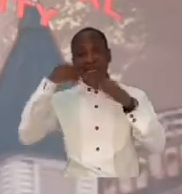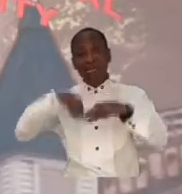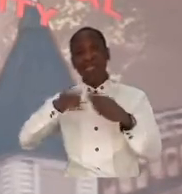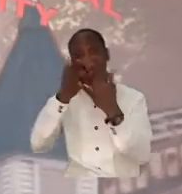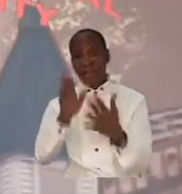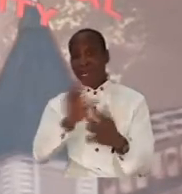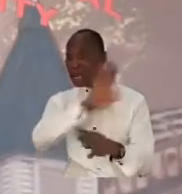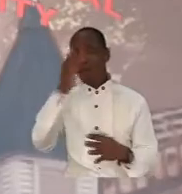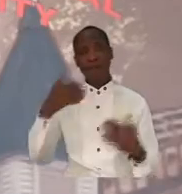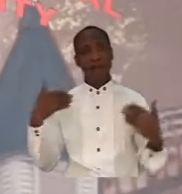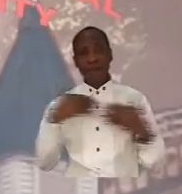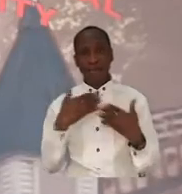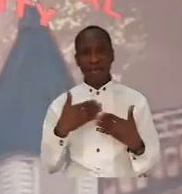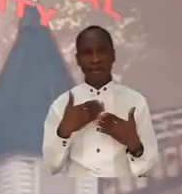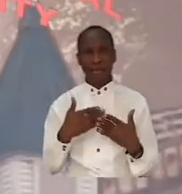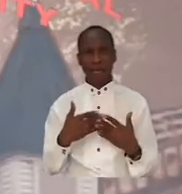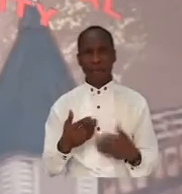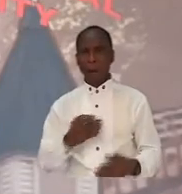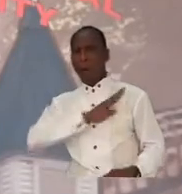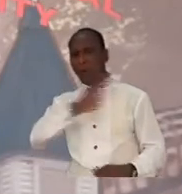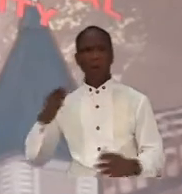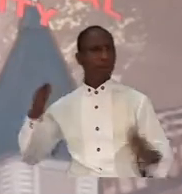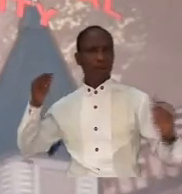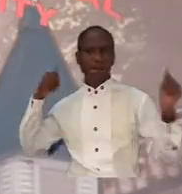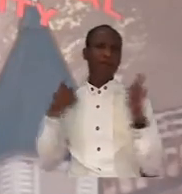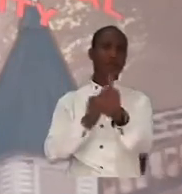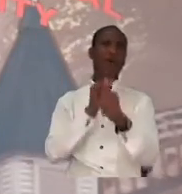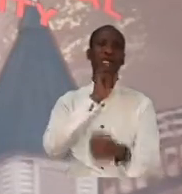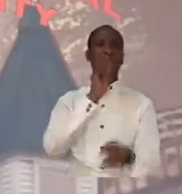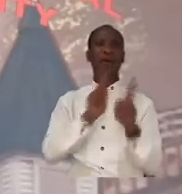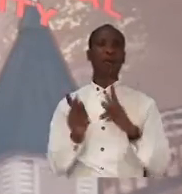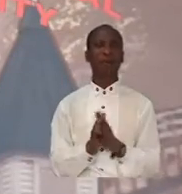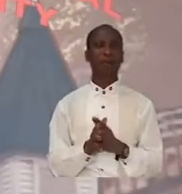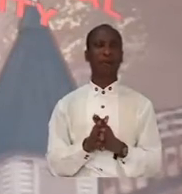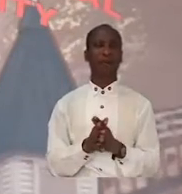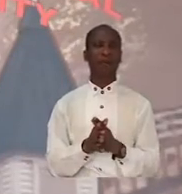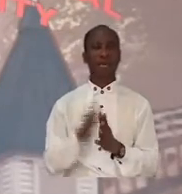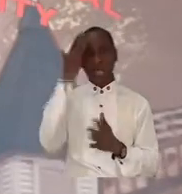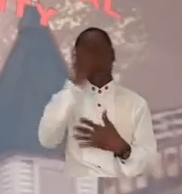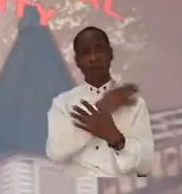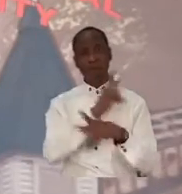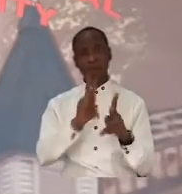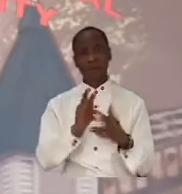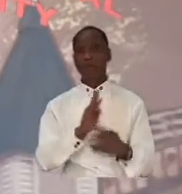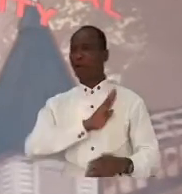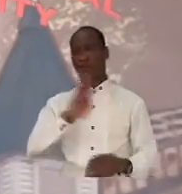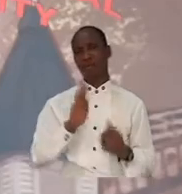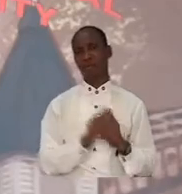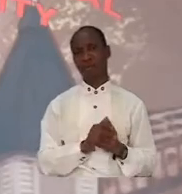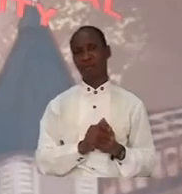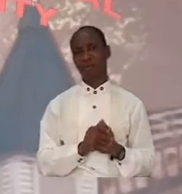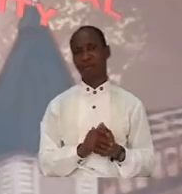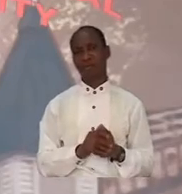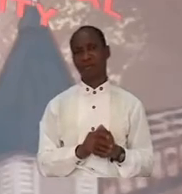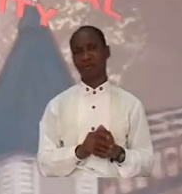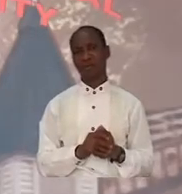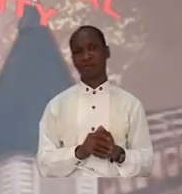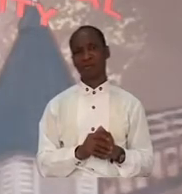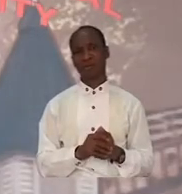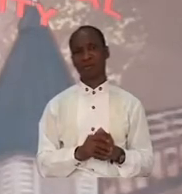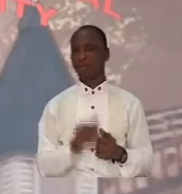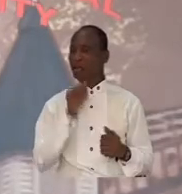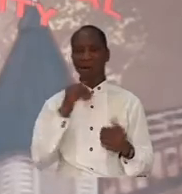won nti epumu apai Israel fo no e fa mu ko e no Egypt fo amo ohun